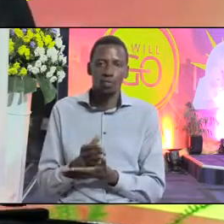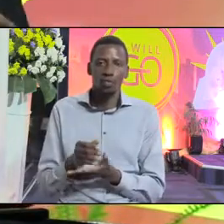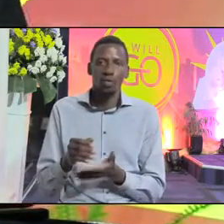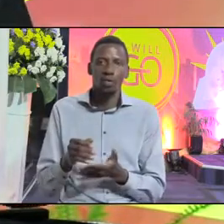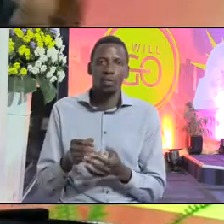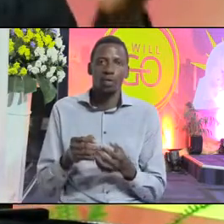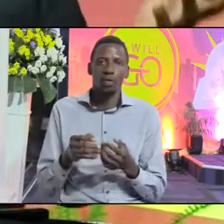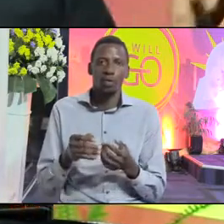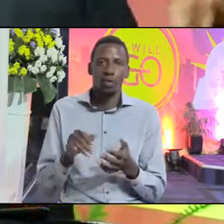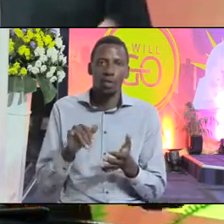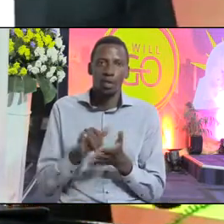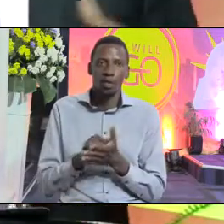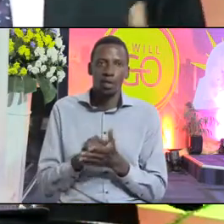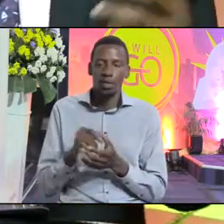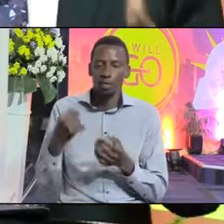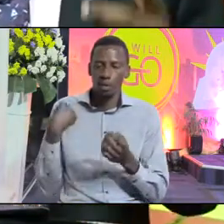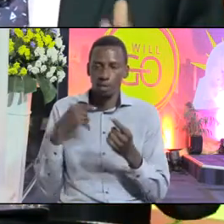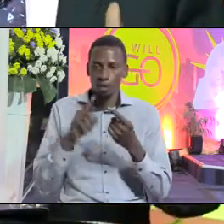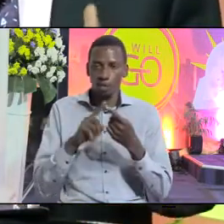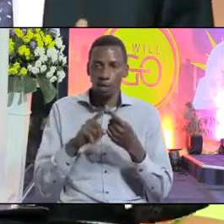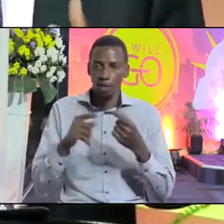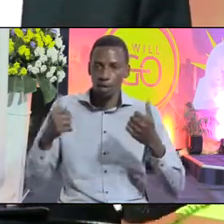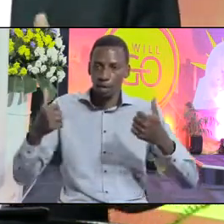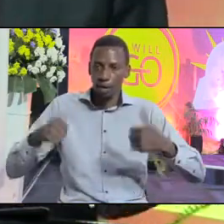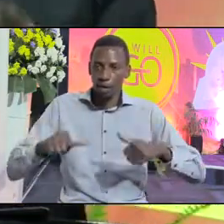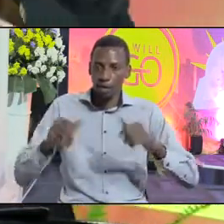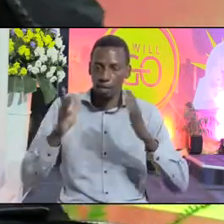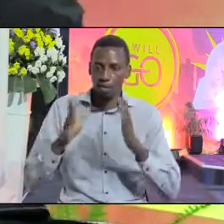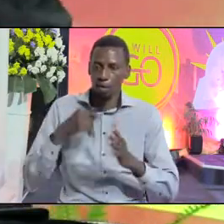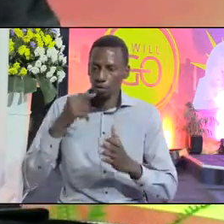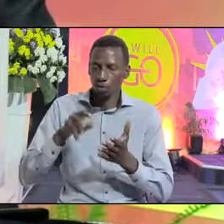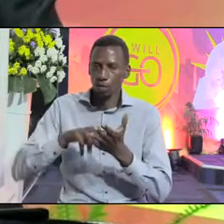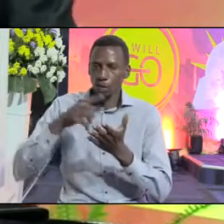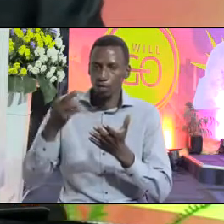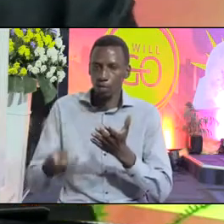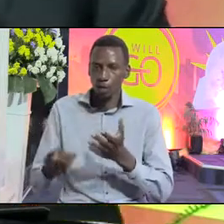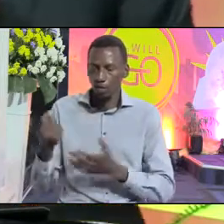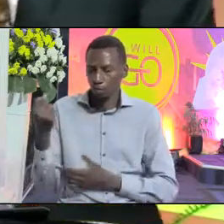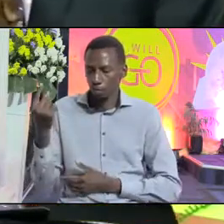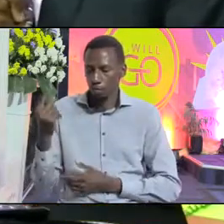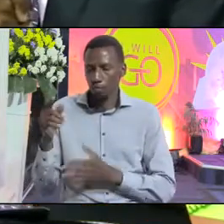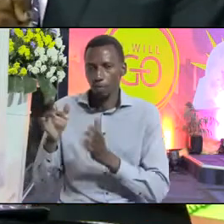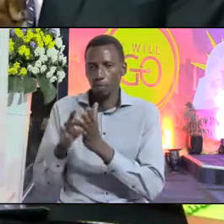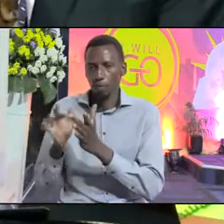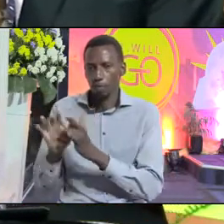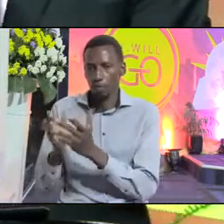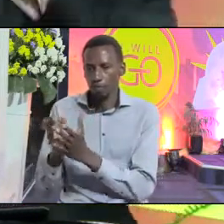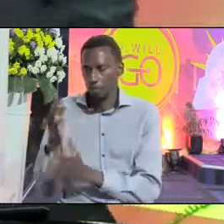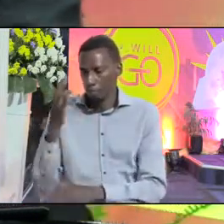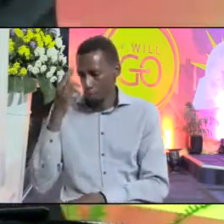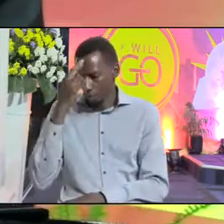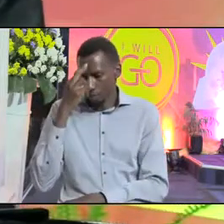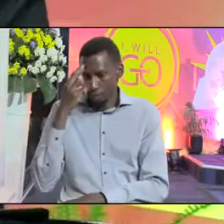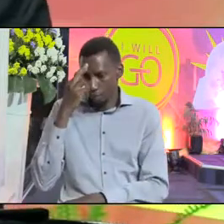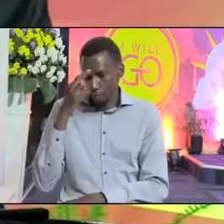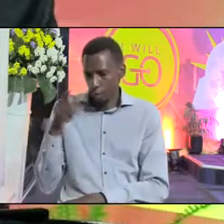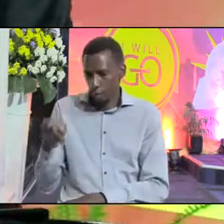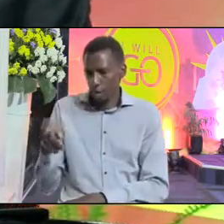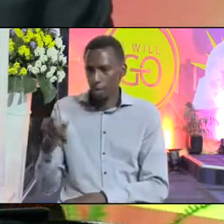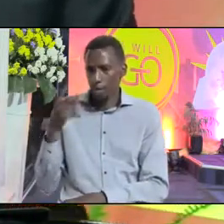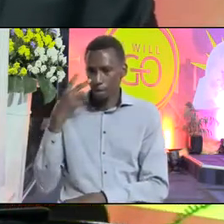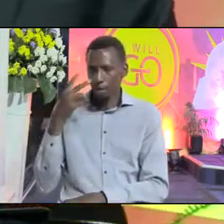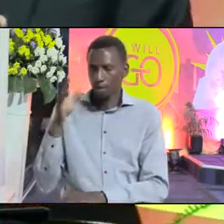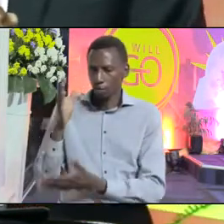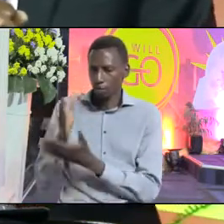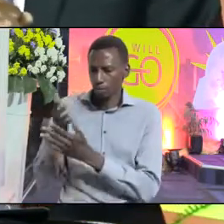that one, any person who fails to understand the book of Romans, as difficult it may